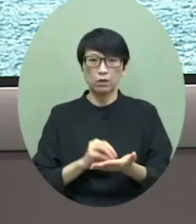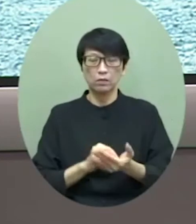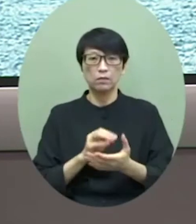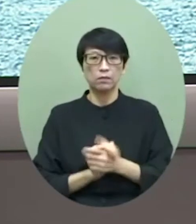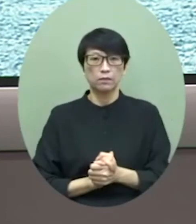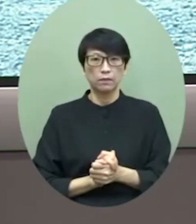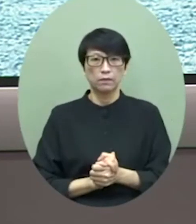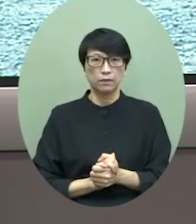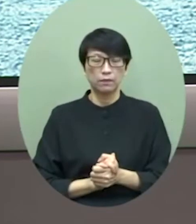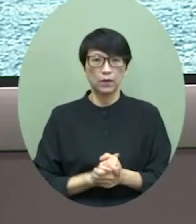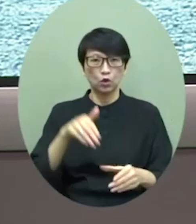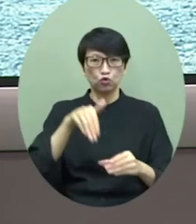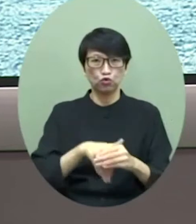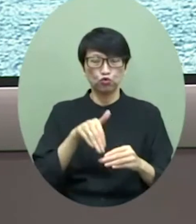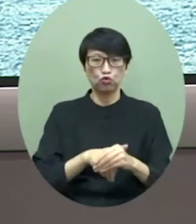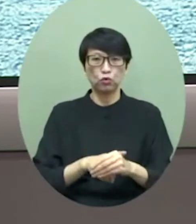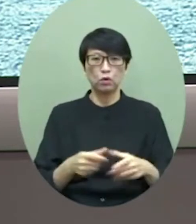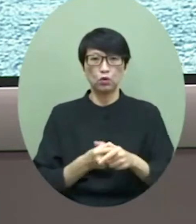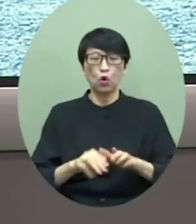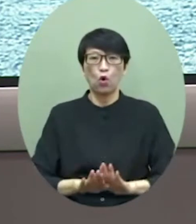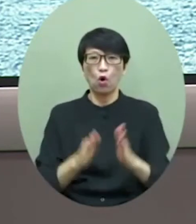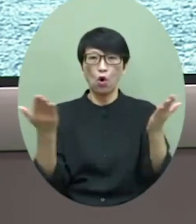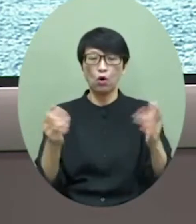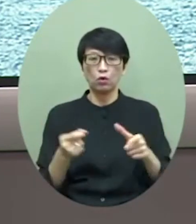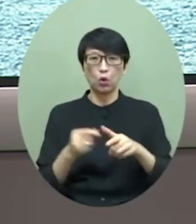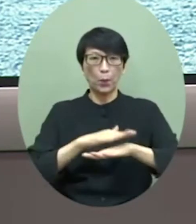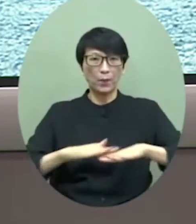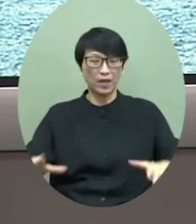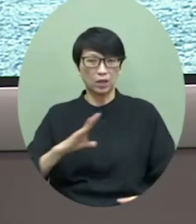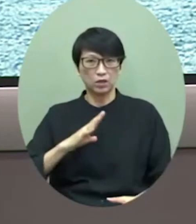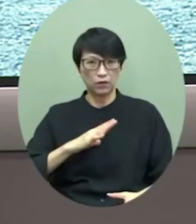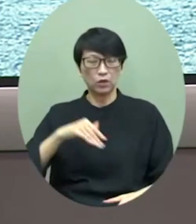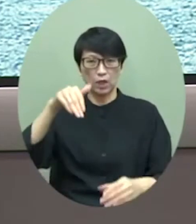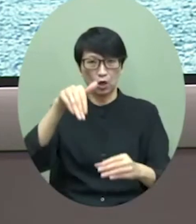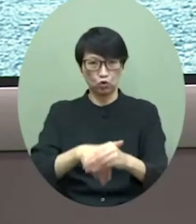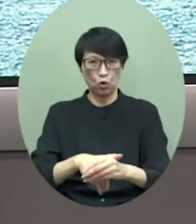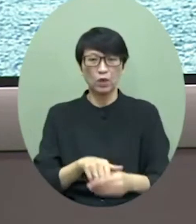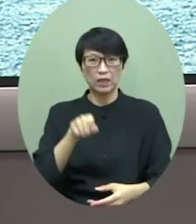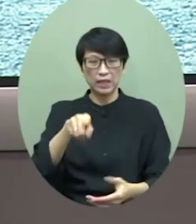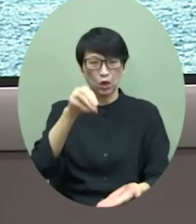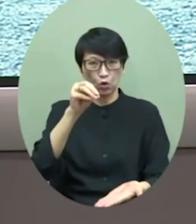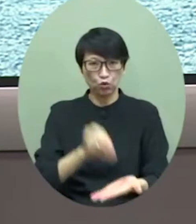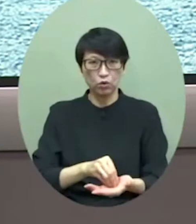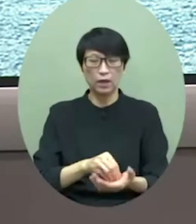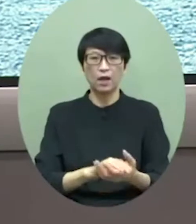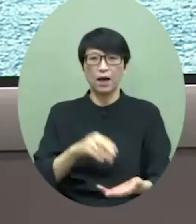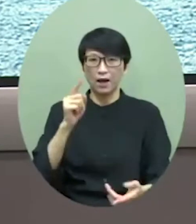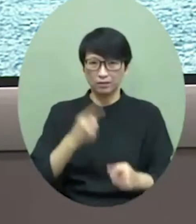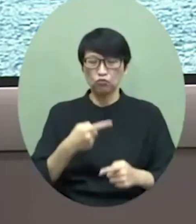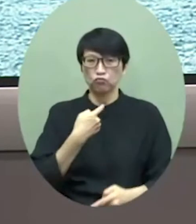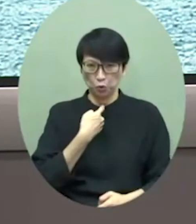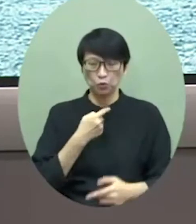ensure fairness, we want to ensure public safety and health, and also we need to make sure that the elections are held in an